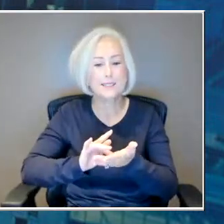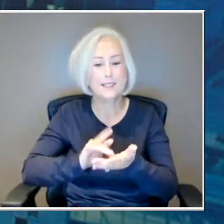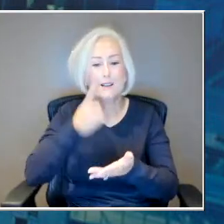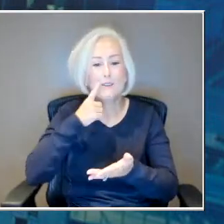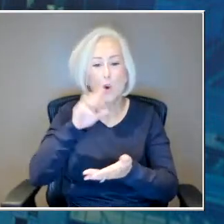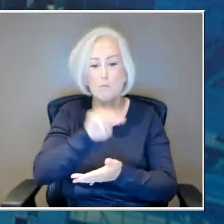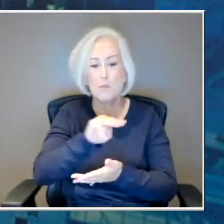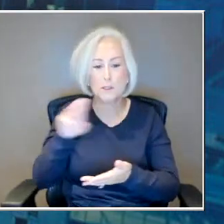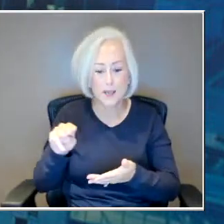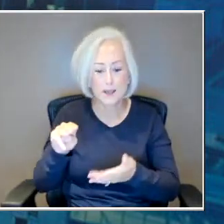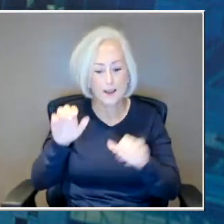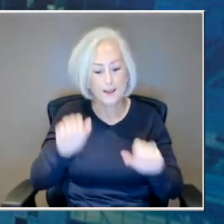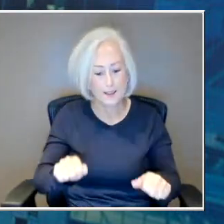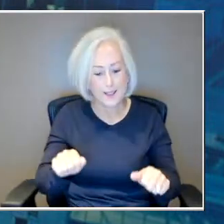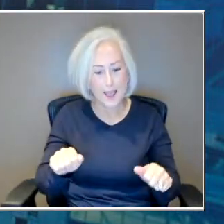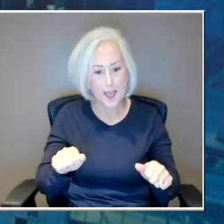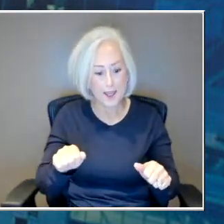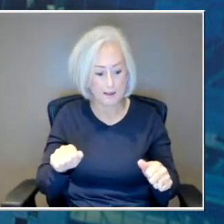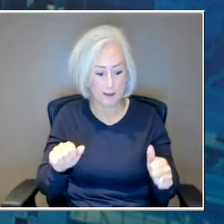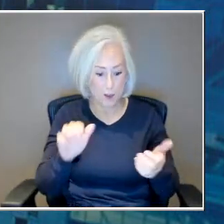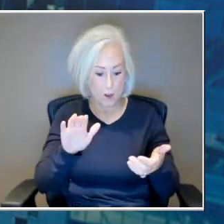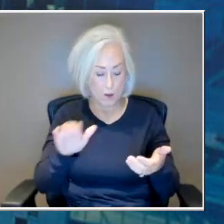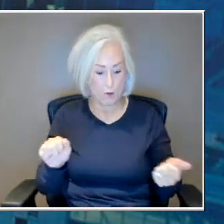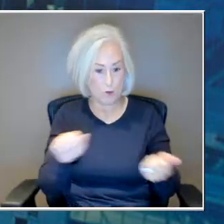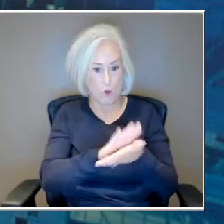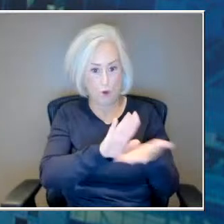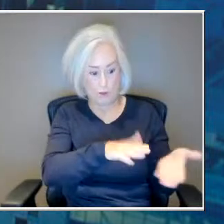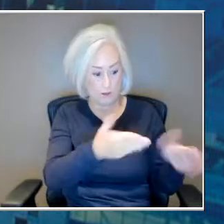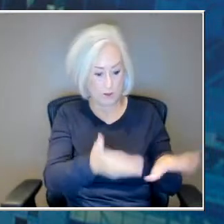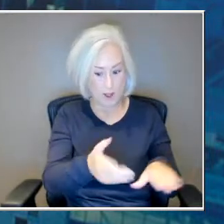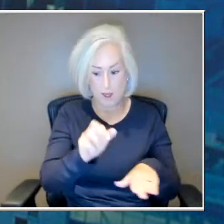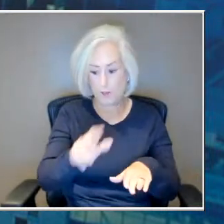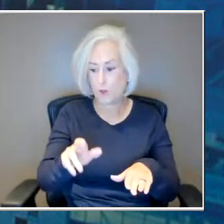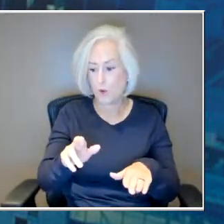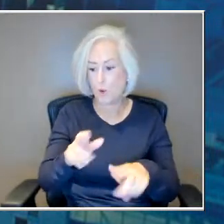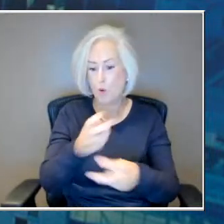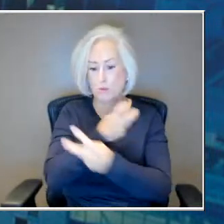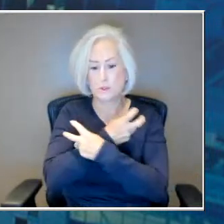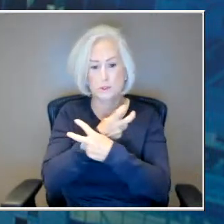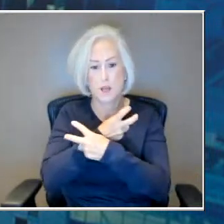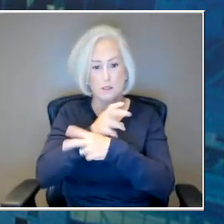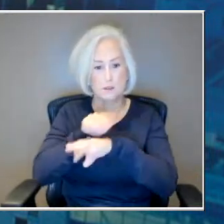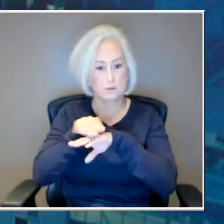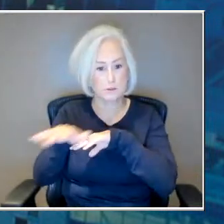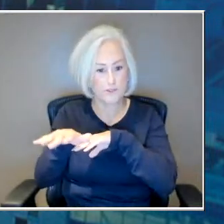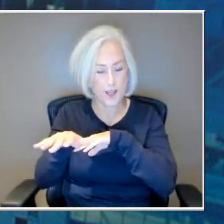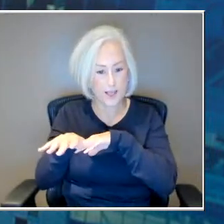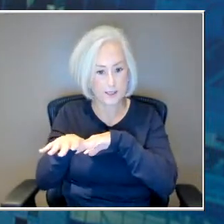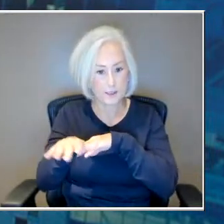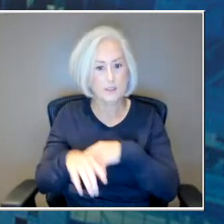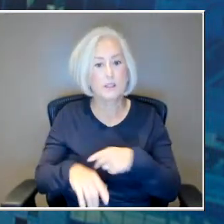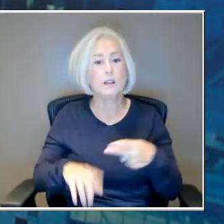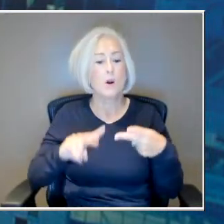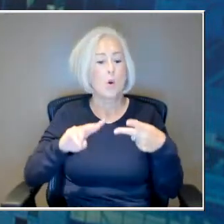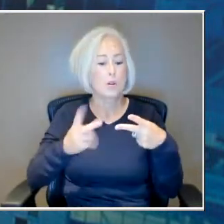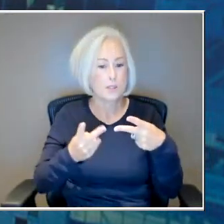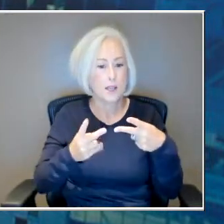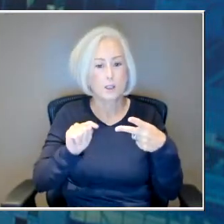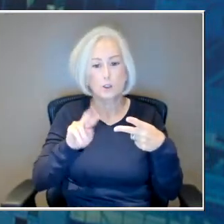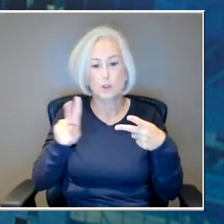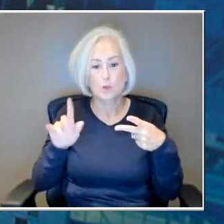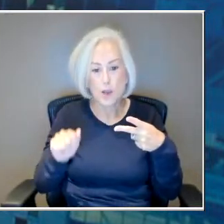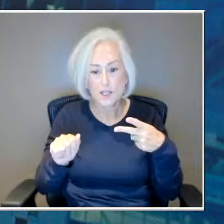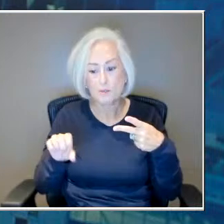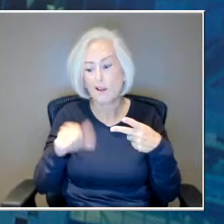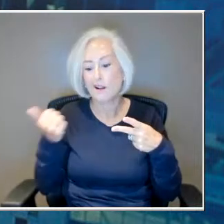toxicity that can be also deadly, and including like, some of them can cause secondary cancer like transplant and Revlimid. We have to understand